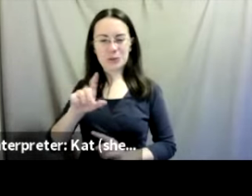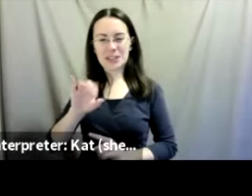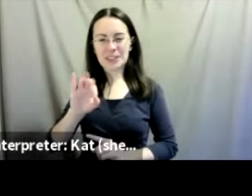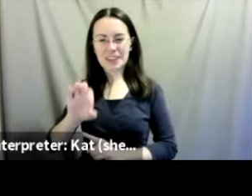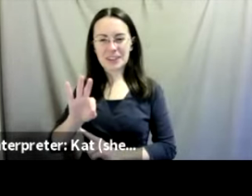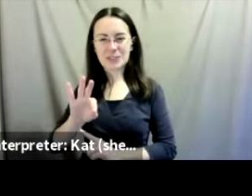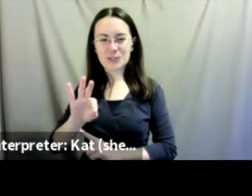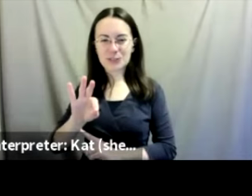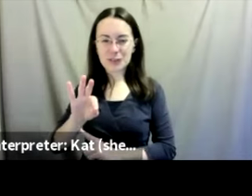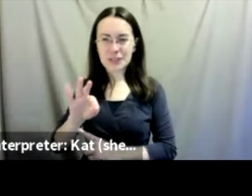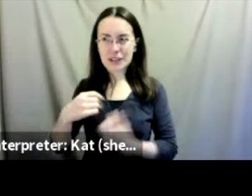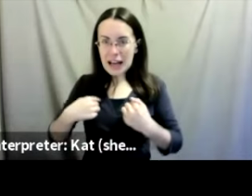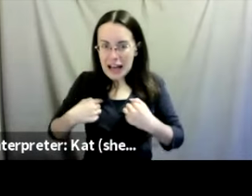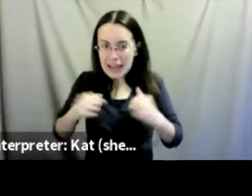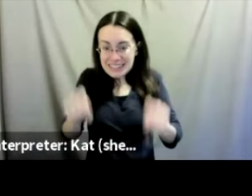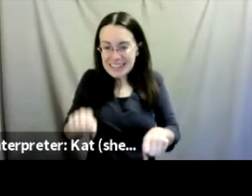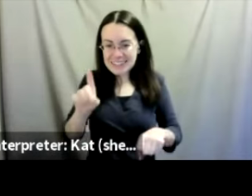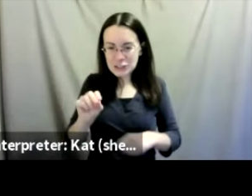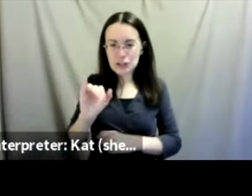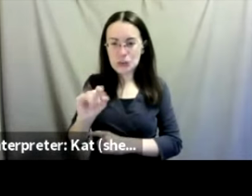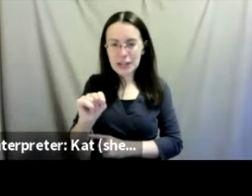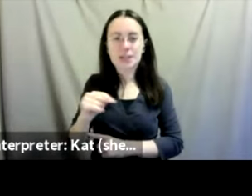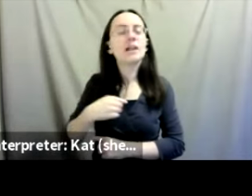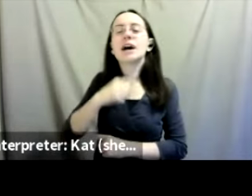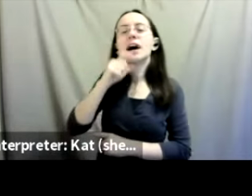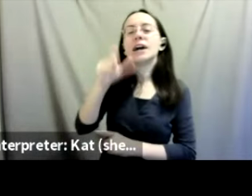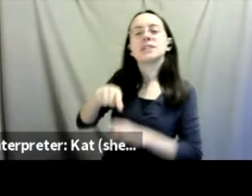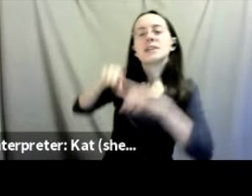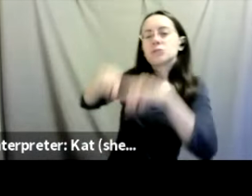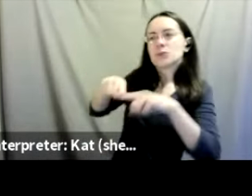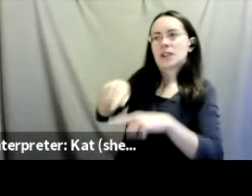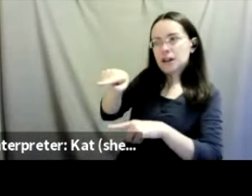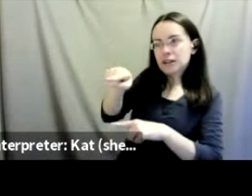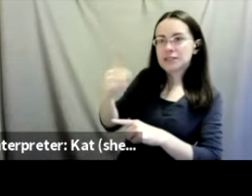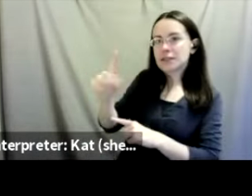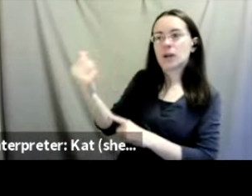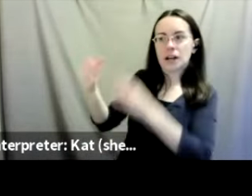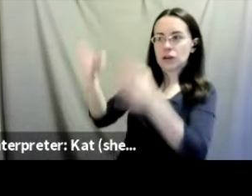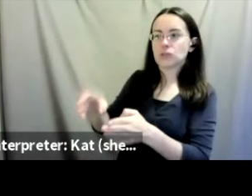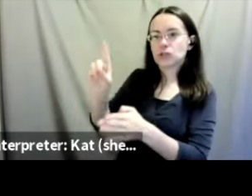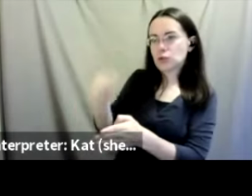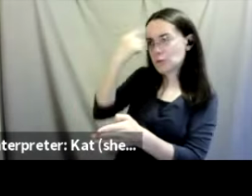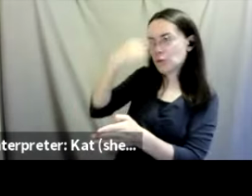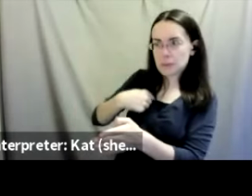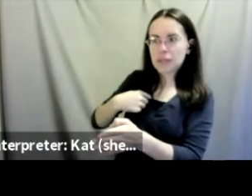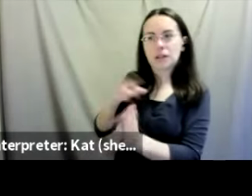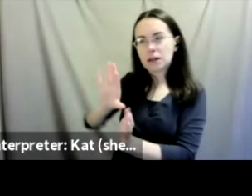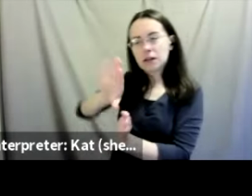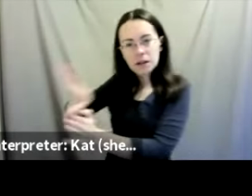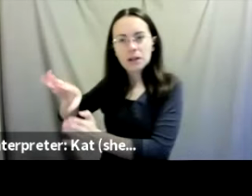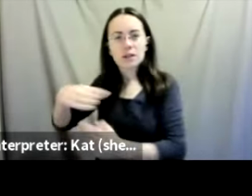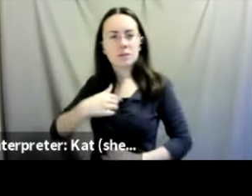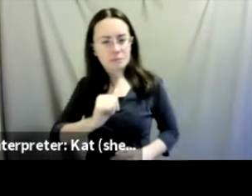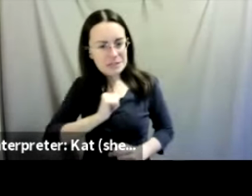to be someone to do it, and like I didn't have to rely on somebody else to do it. And so I could advocate for myself, for my peers,